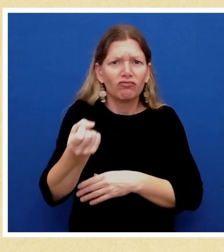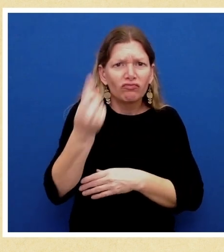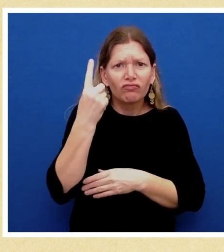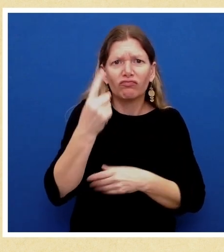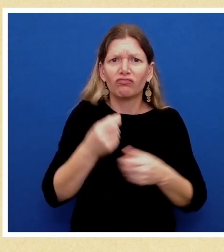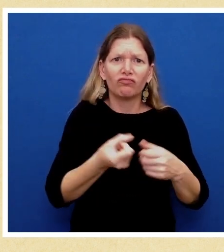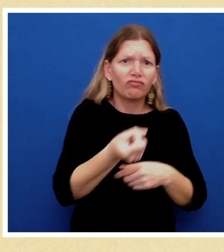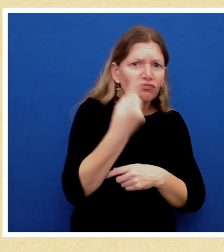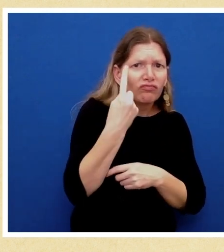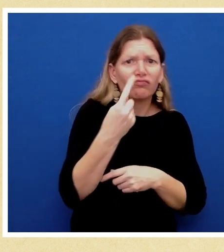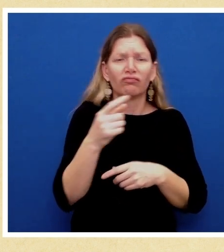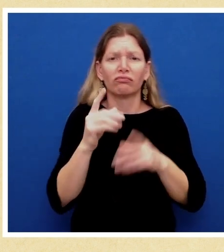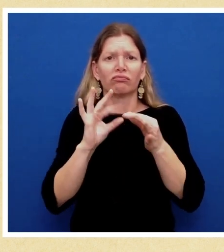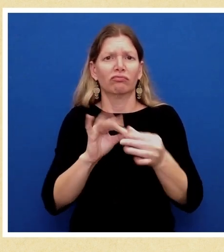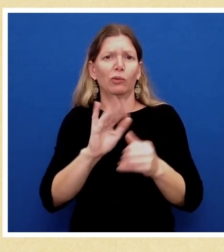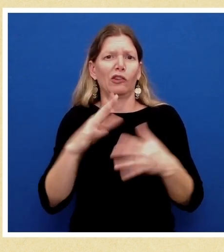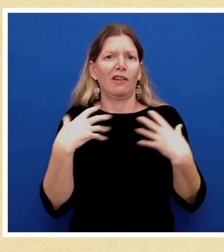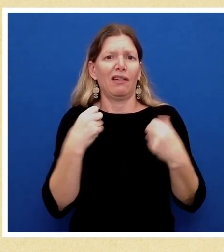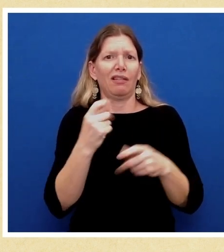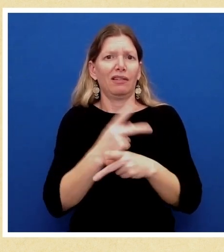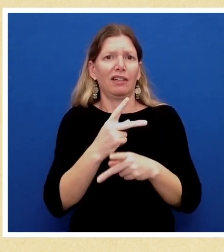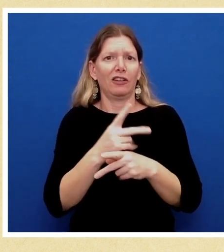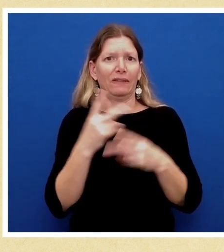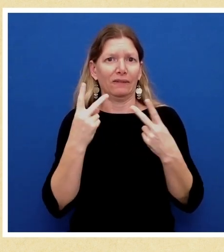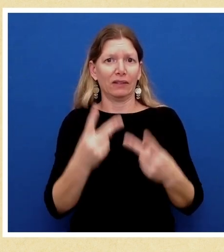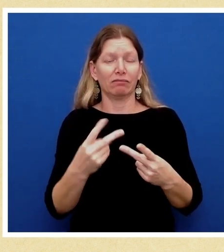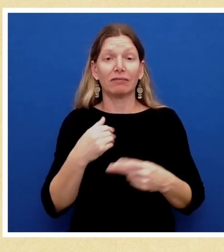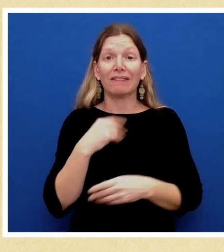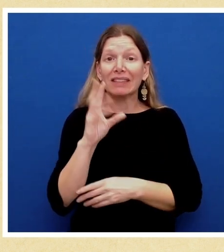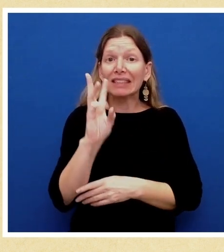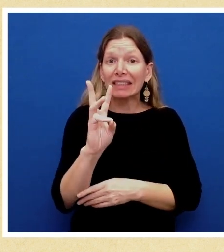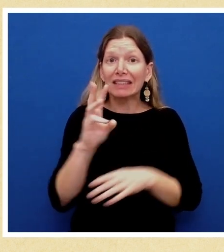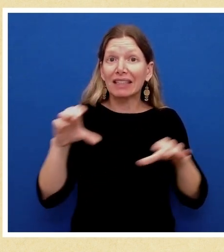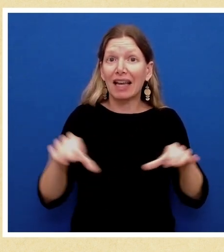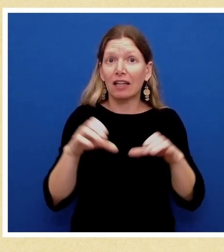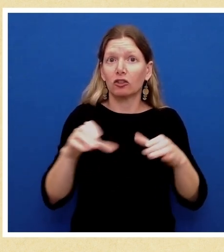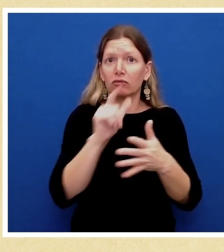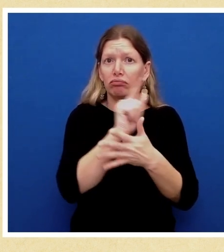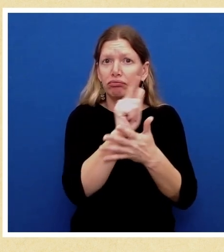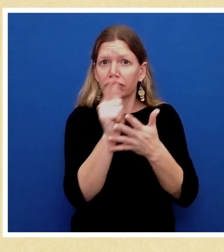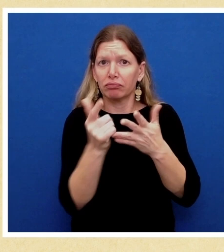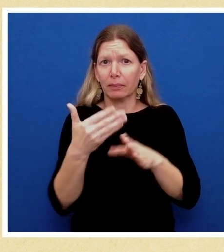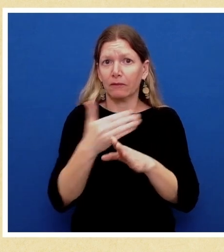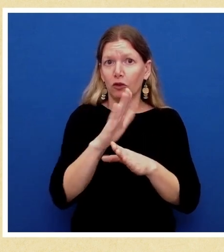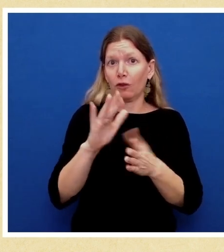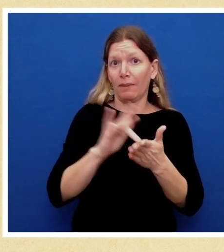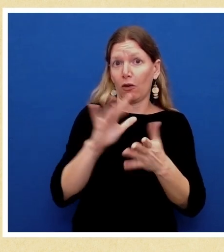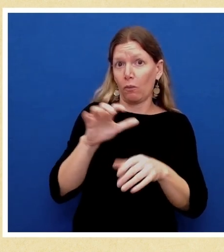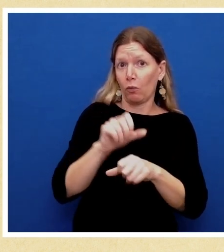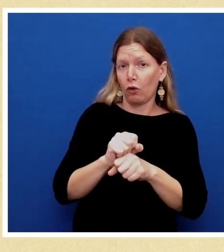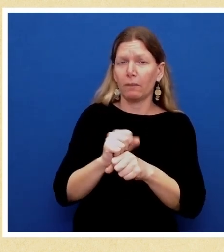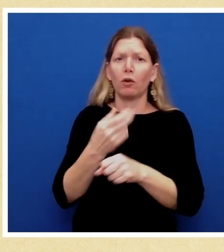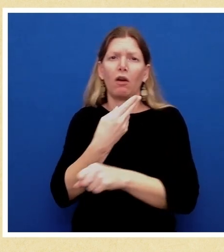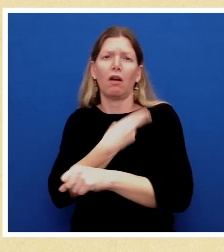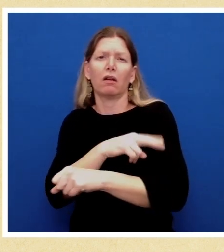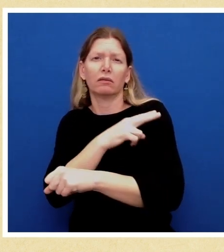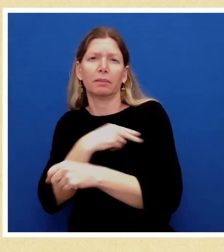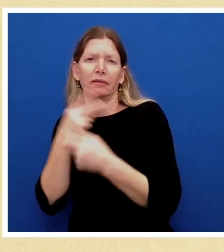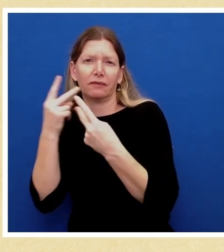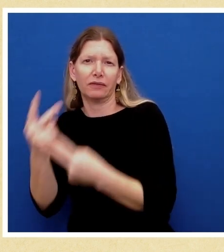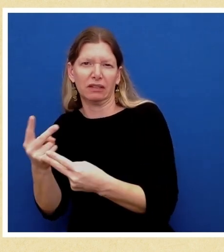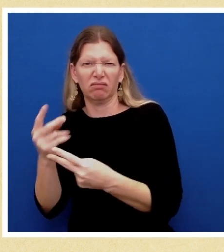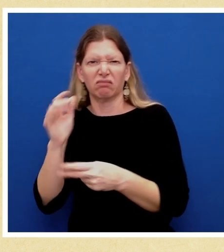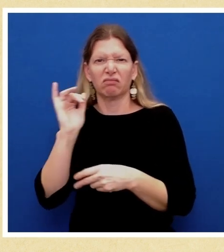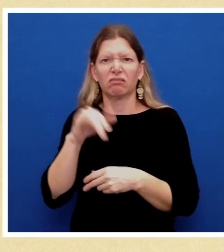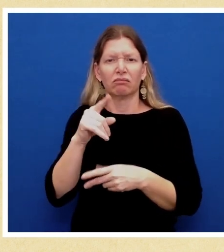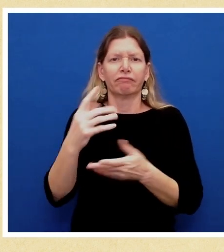and understand information about your healthcare visit. Here are 6 actions to take before your medical appointment or hospital